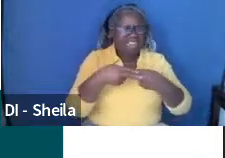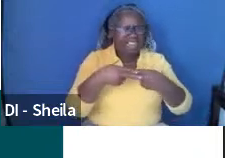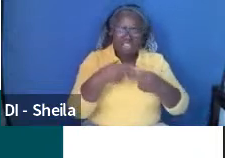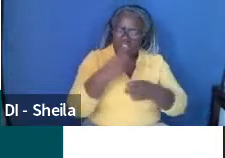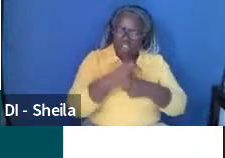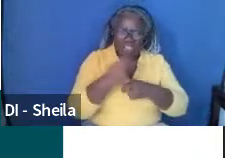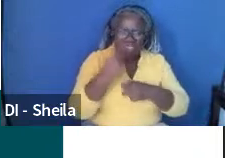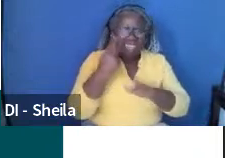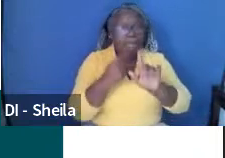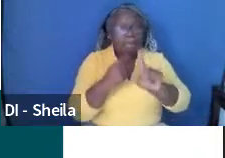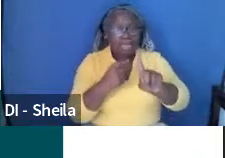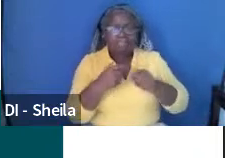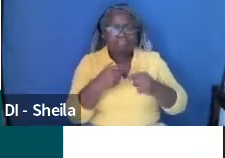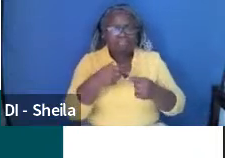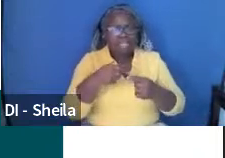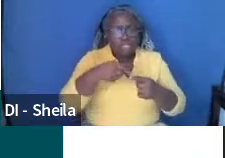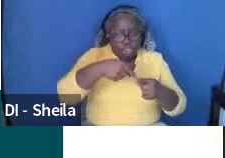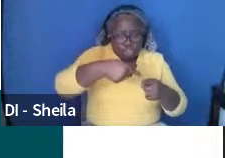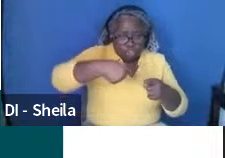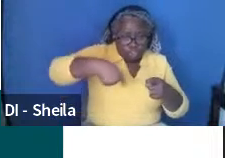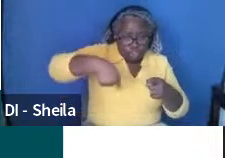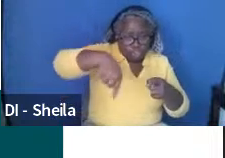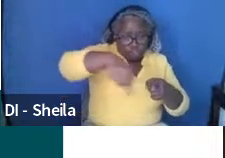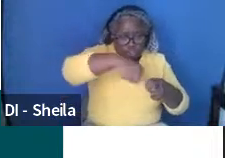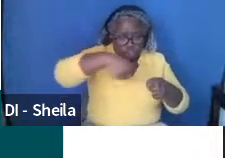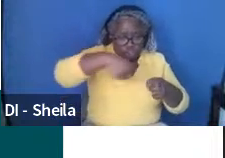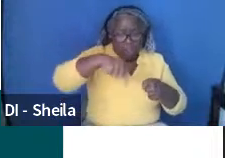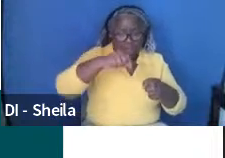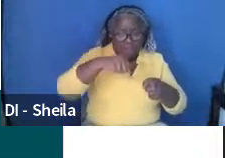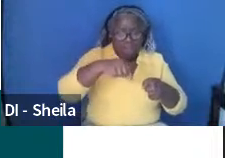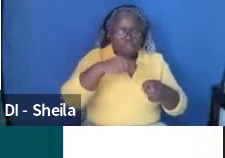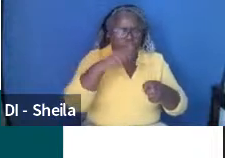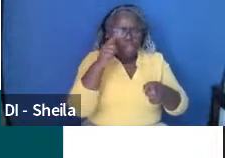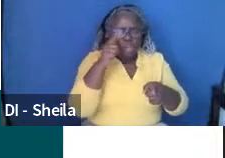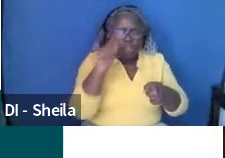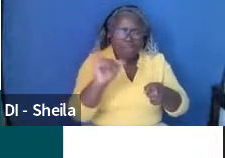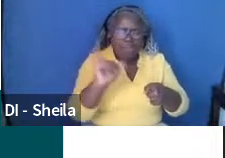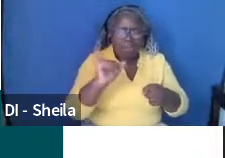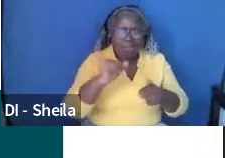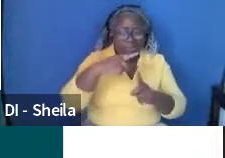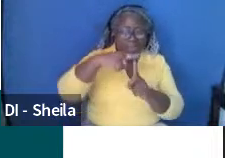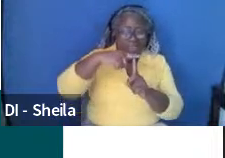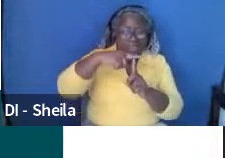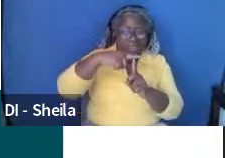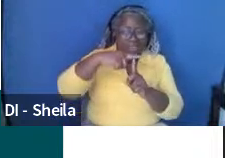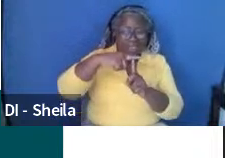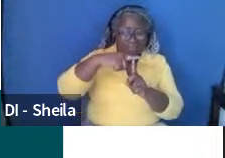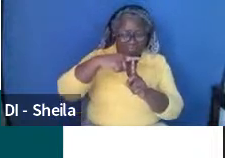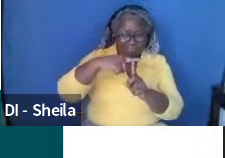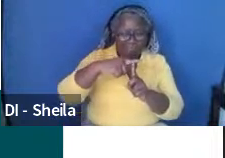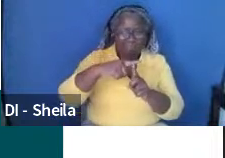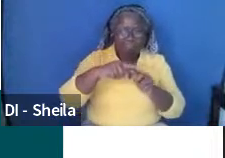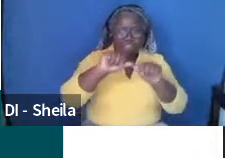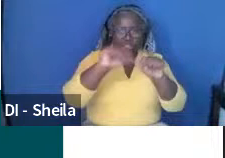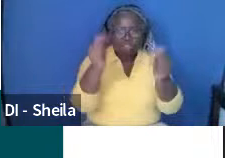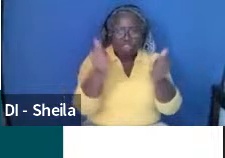shape. In any case, what we're finding is this is probably one of the single most difficult